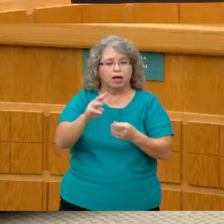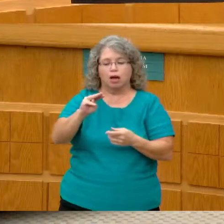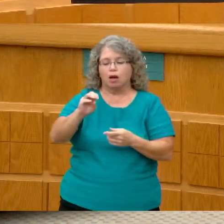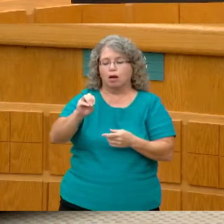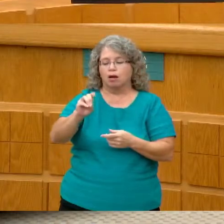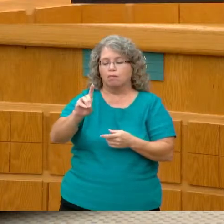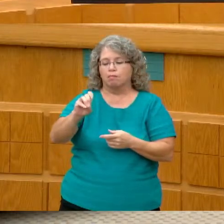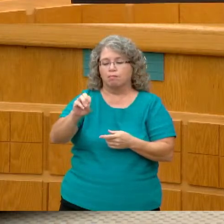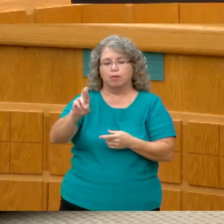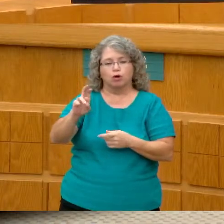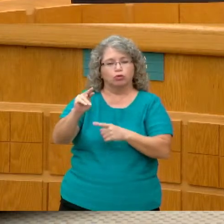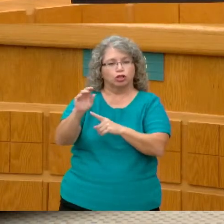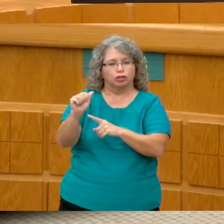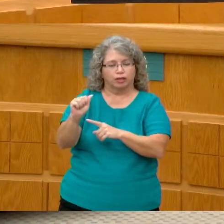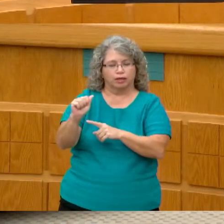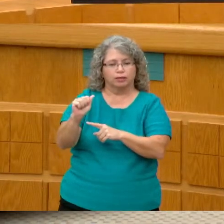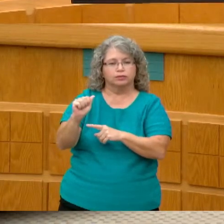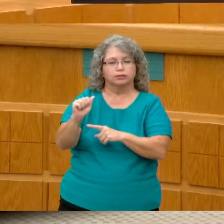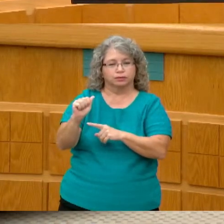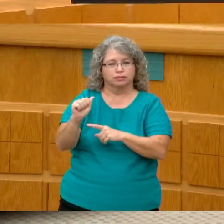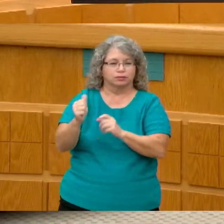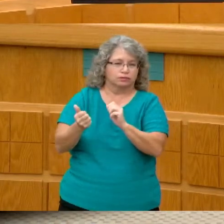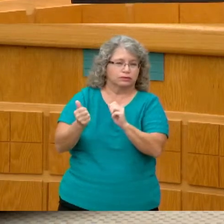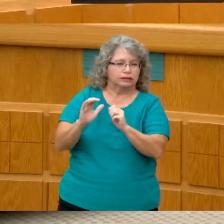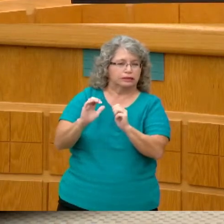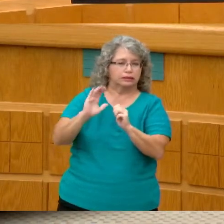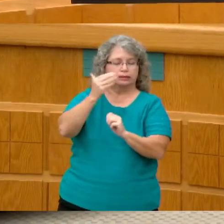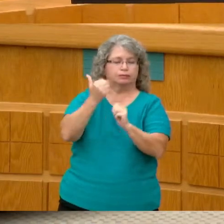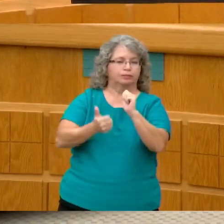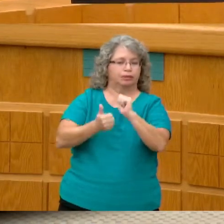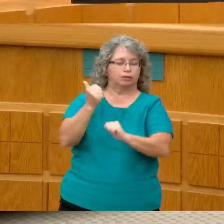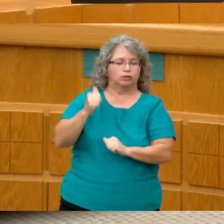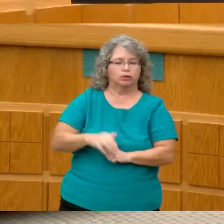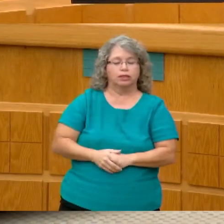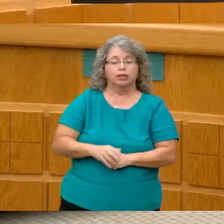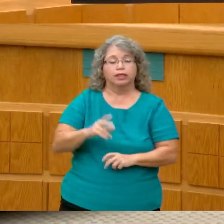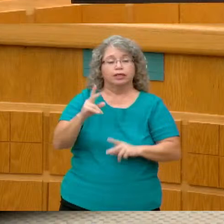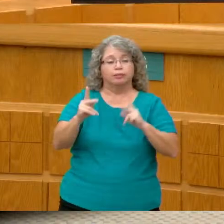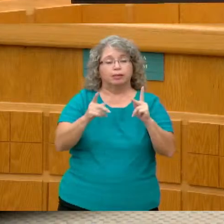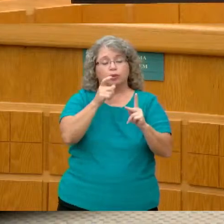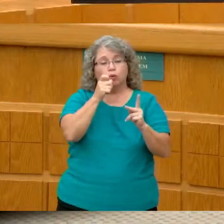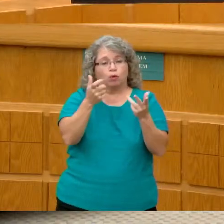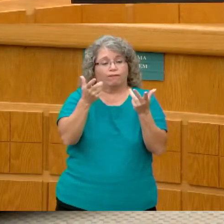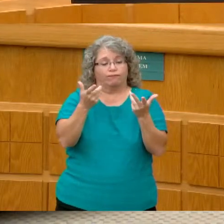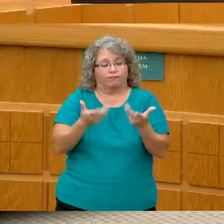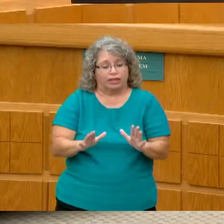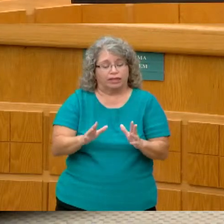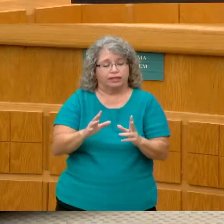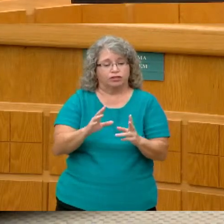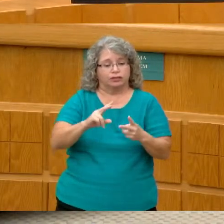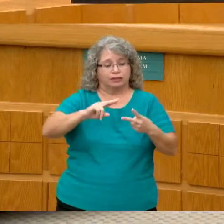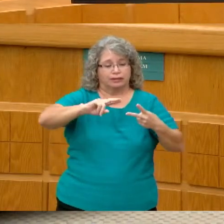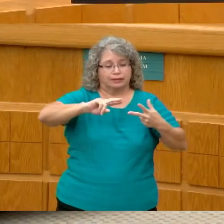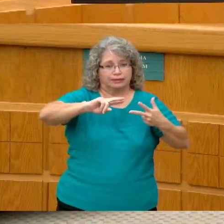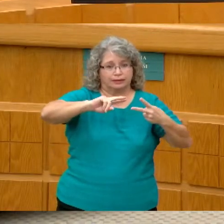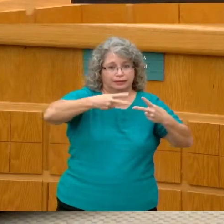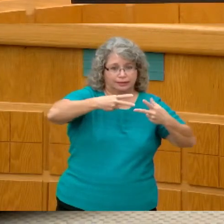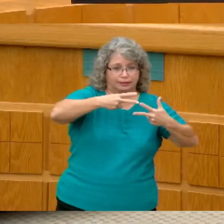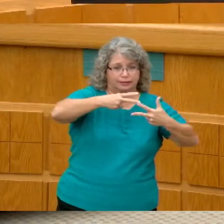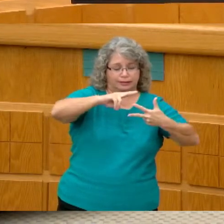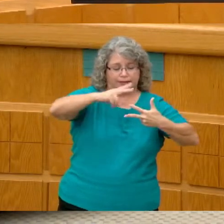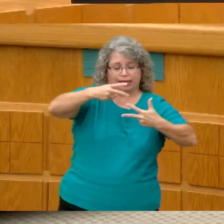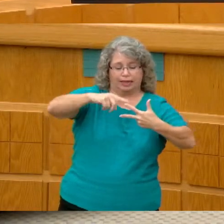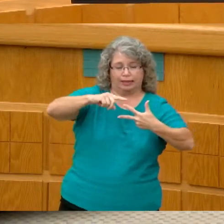have finished their 2 doses 6 months or longer ago, they could come in for